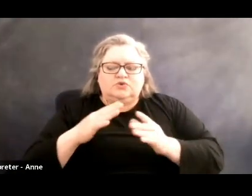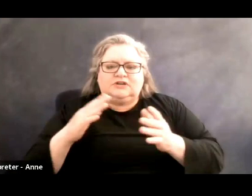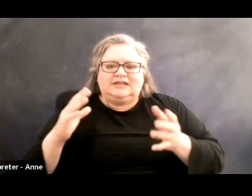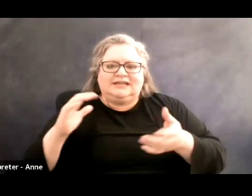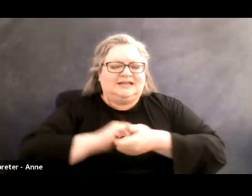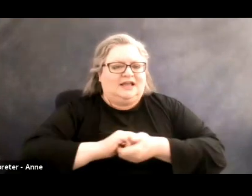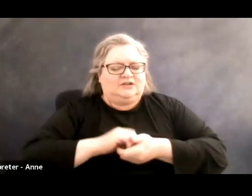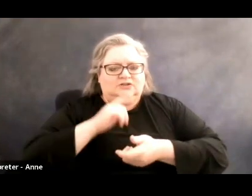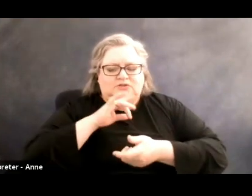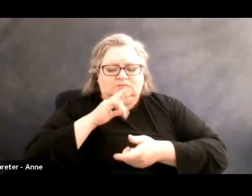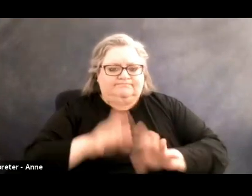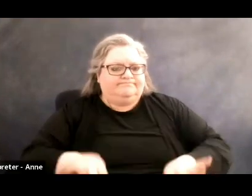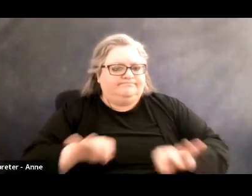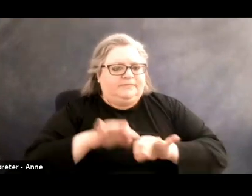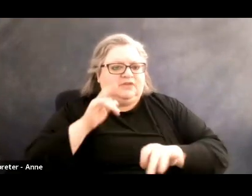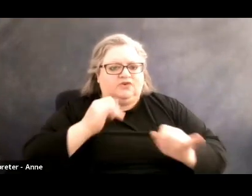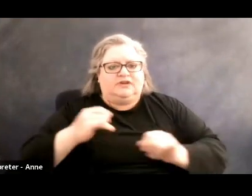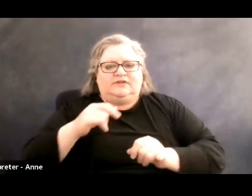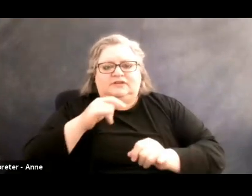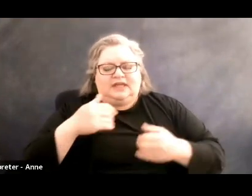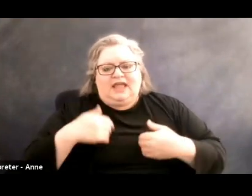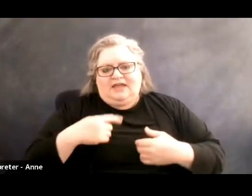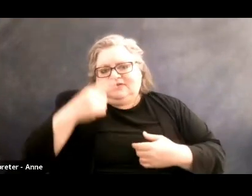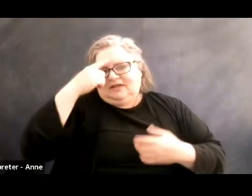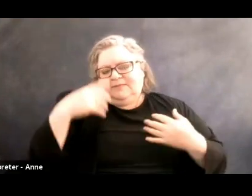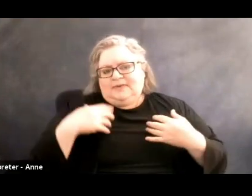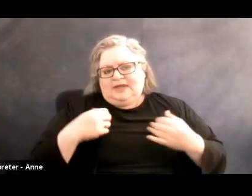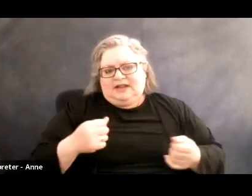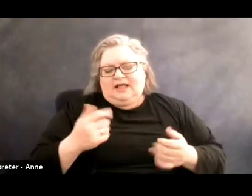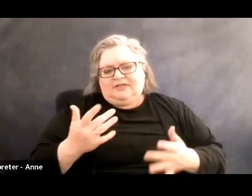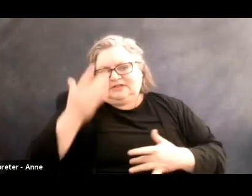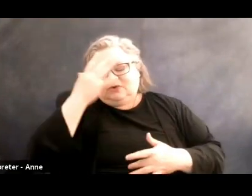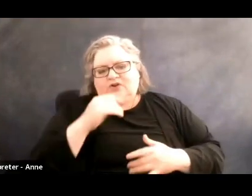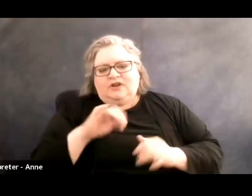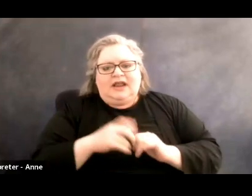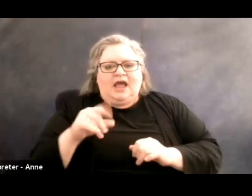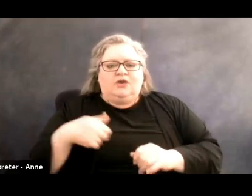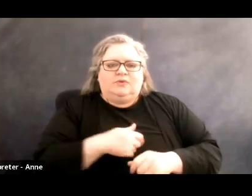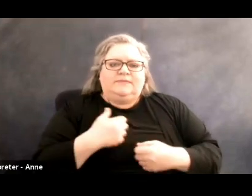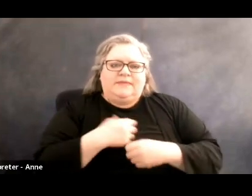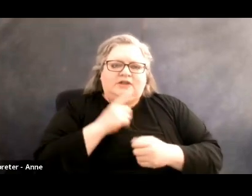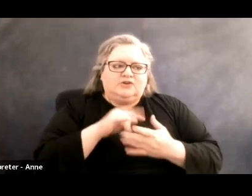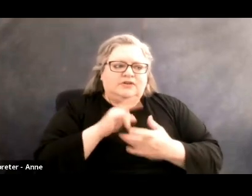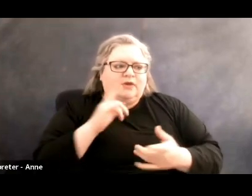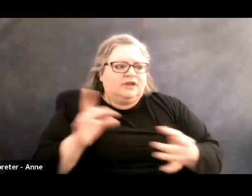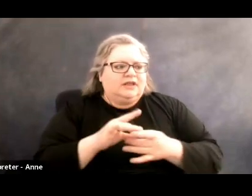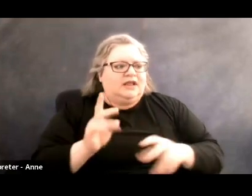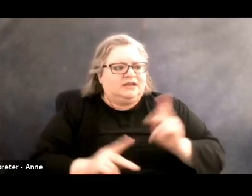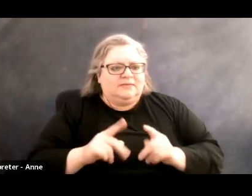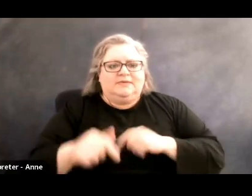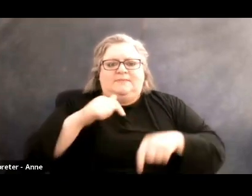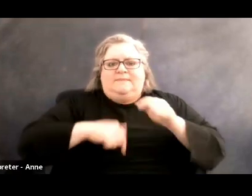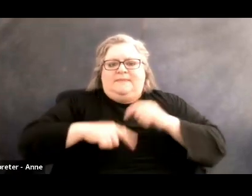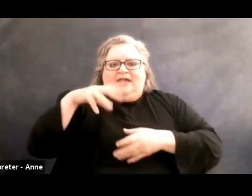are extremely important for individuals who have a mental health disorder. And so how do we make sure that we're connecting people back to